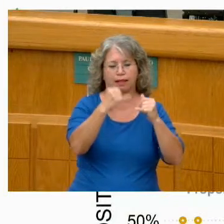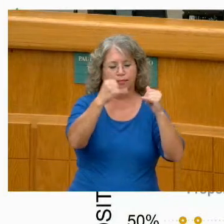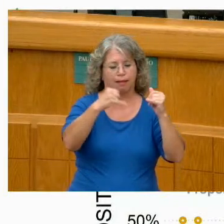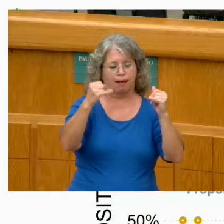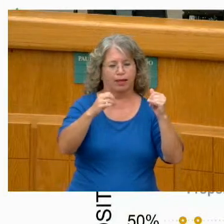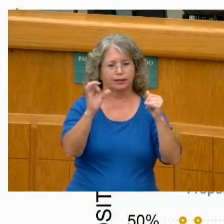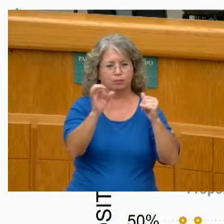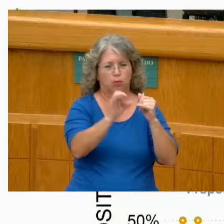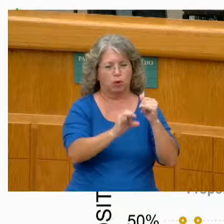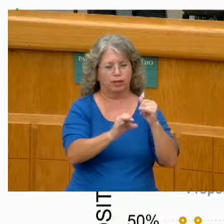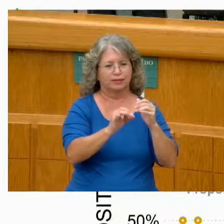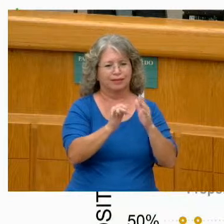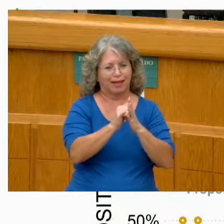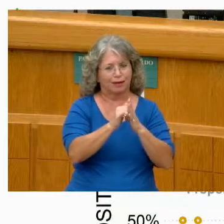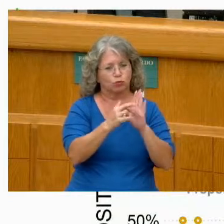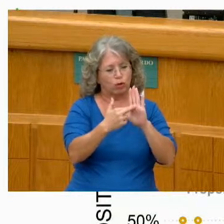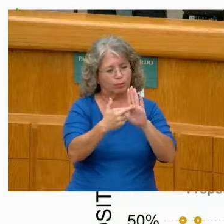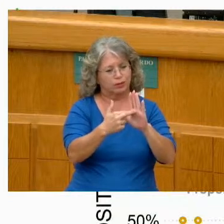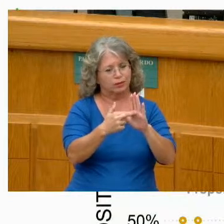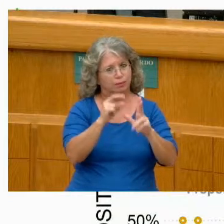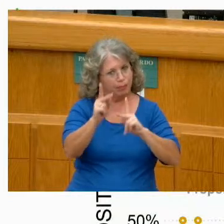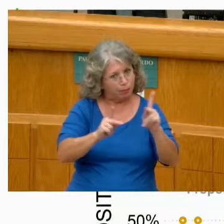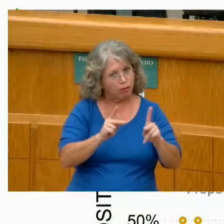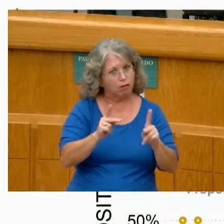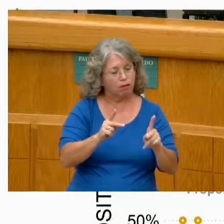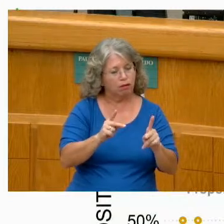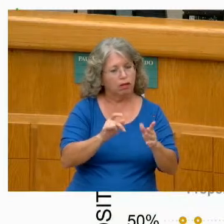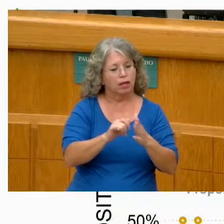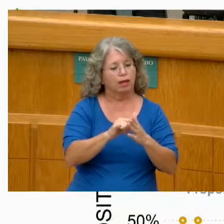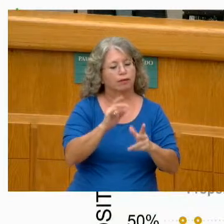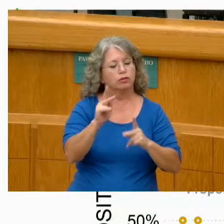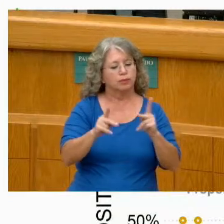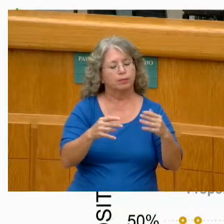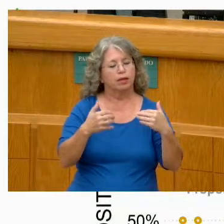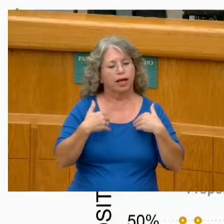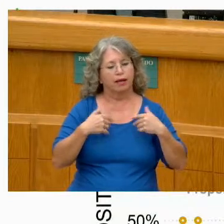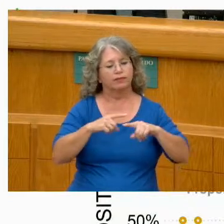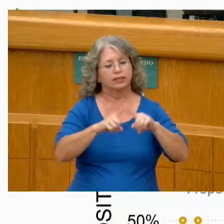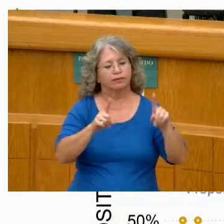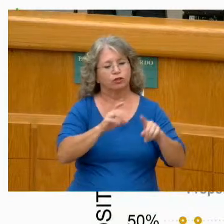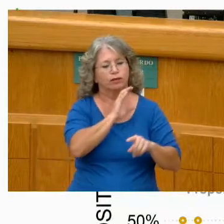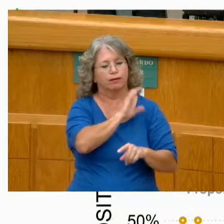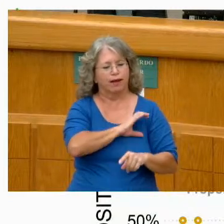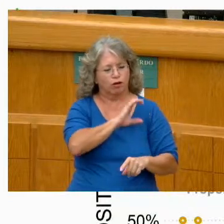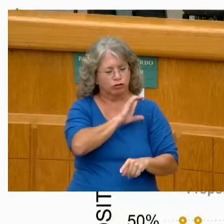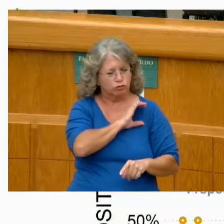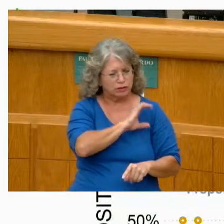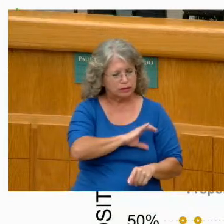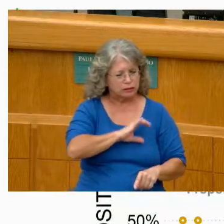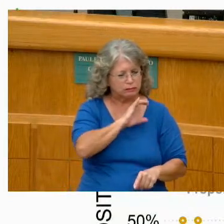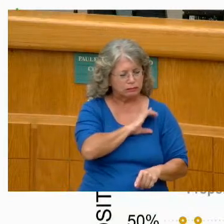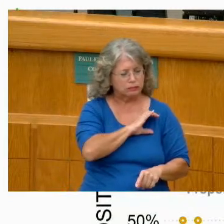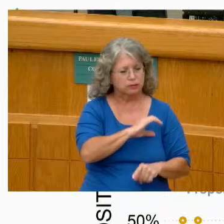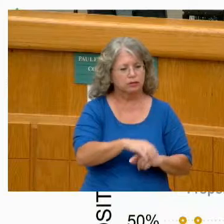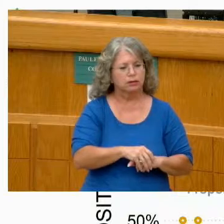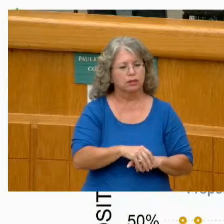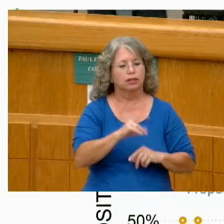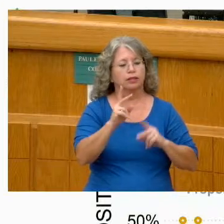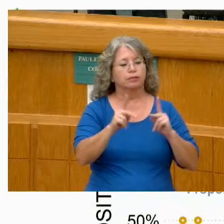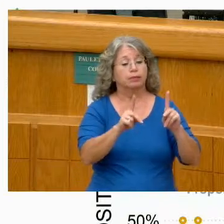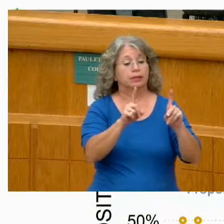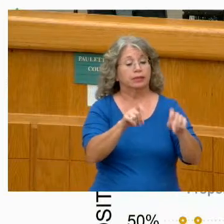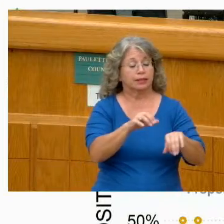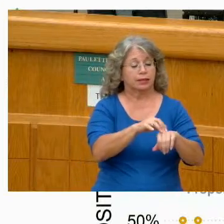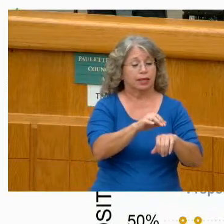there's people underneath this, and these people, they have different characteristics. The people that are getting tested by the local public